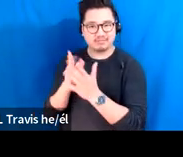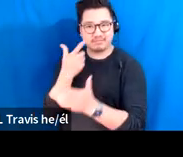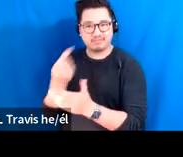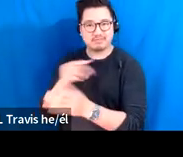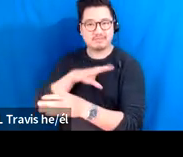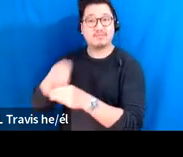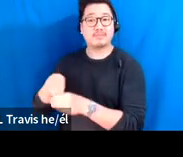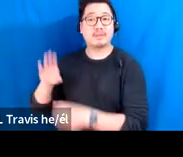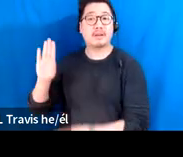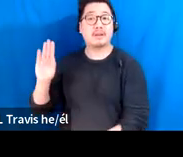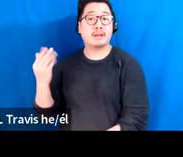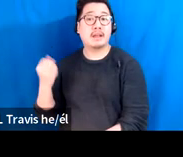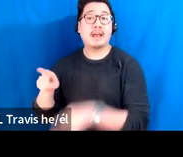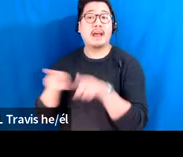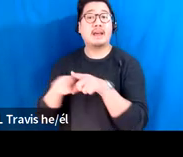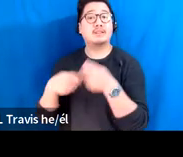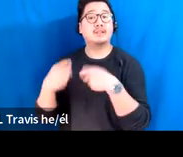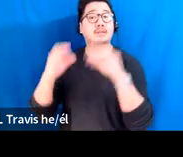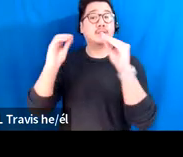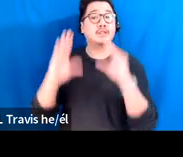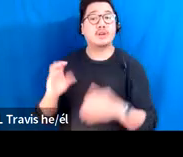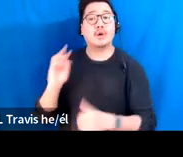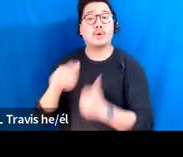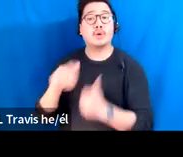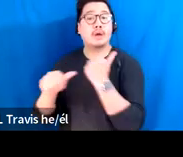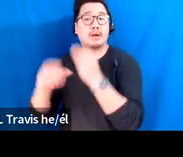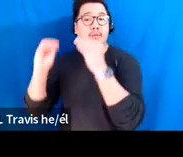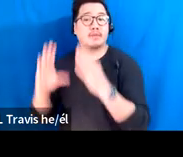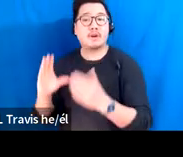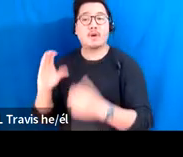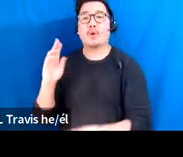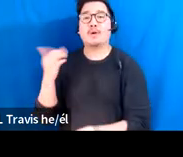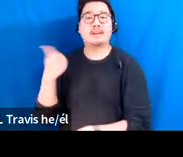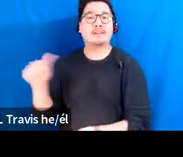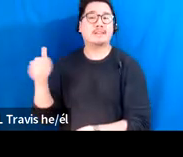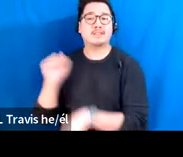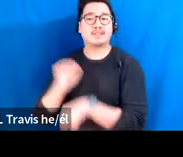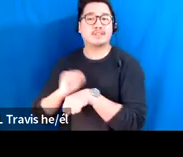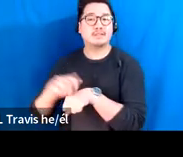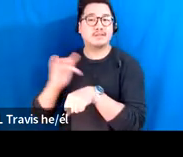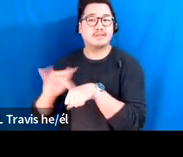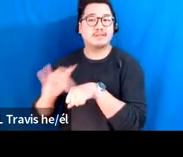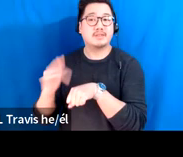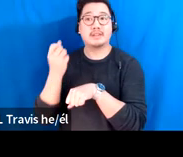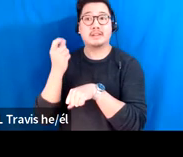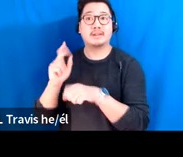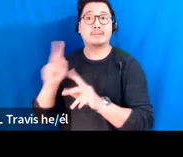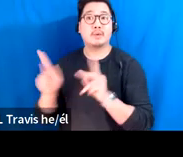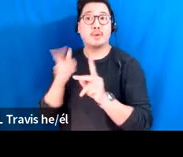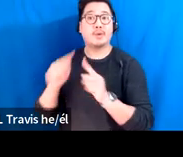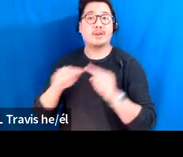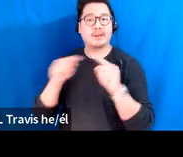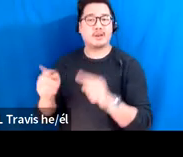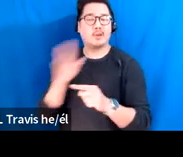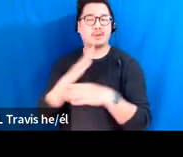substitute or paraprofessional or any other job that's open a cultivated list of attendings will be shared with our school